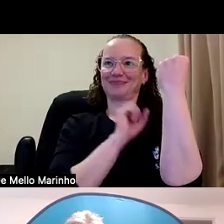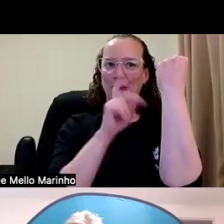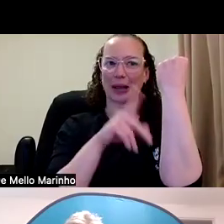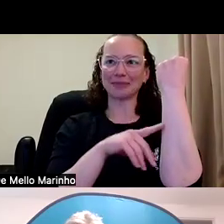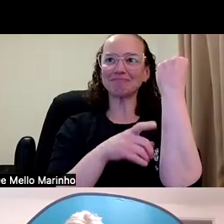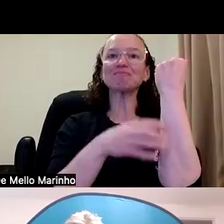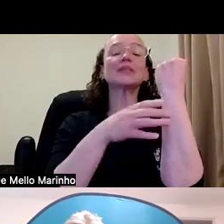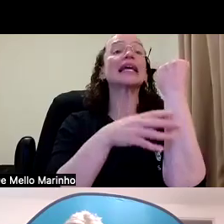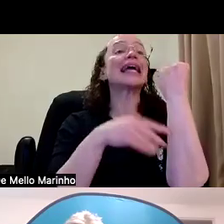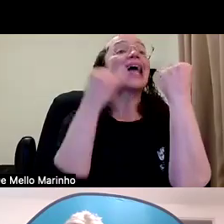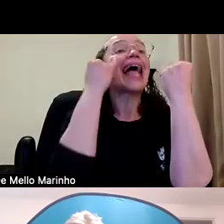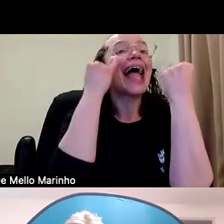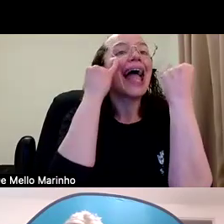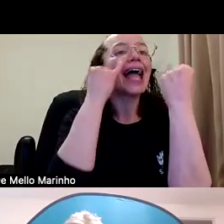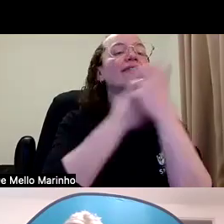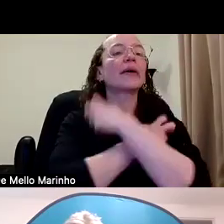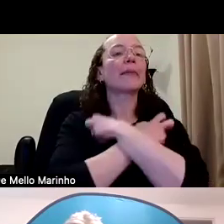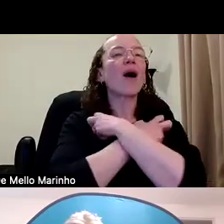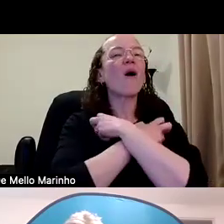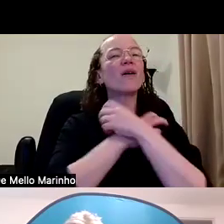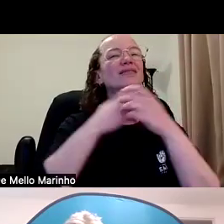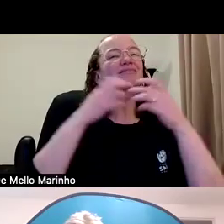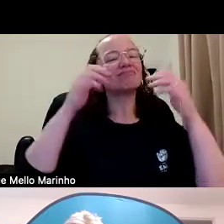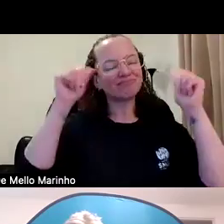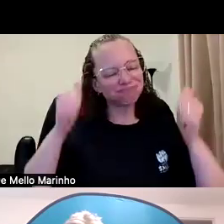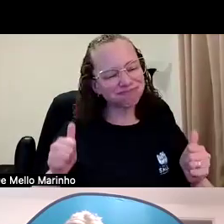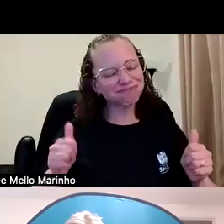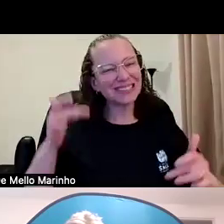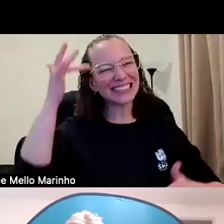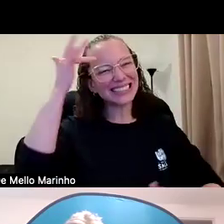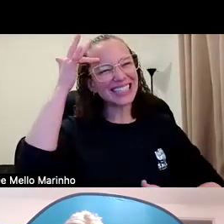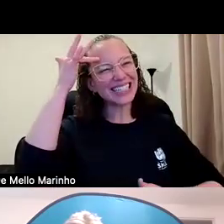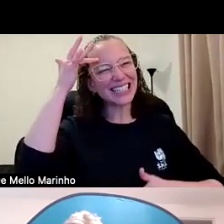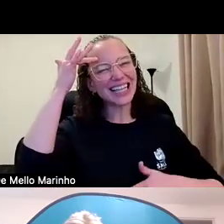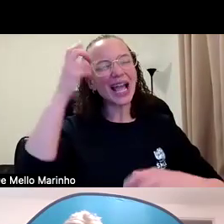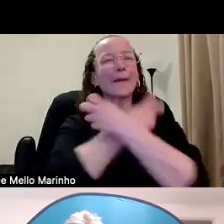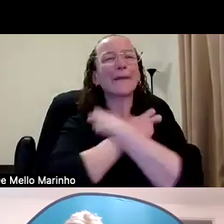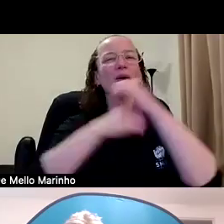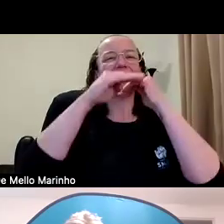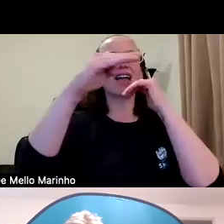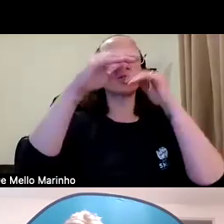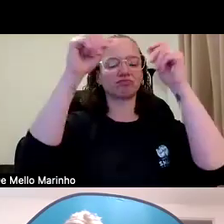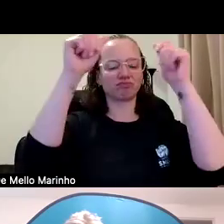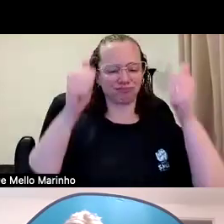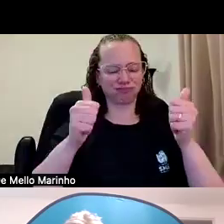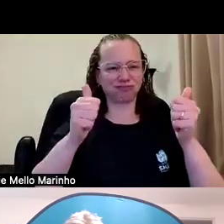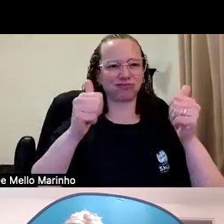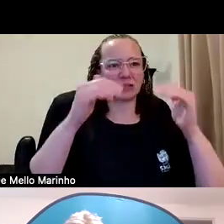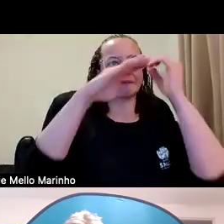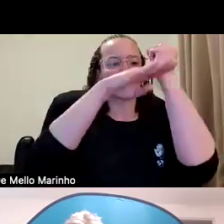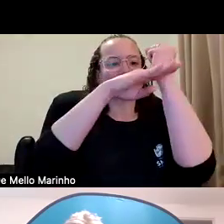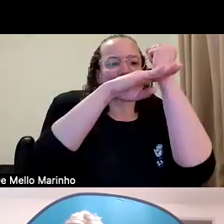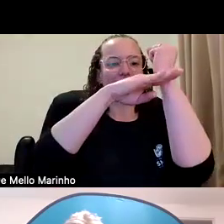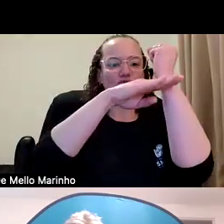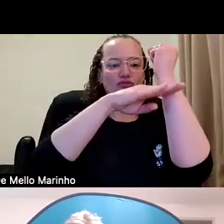bone. Okay. So if that bone starts to degrade and becomes affected, the